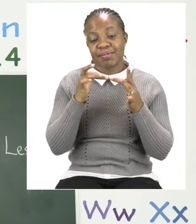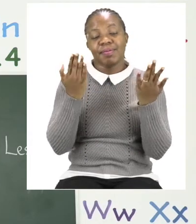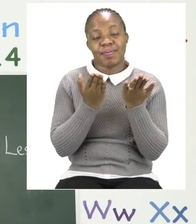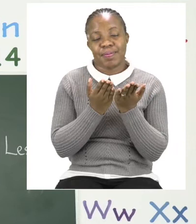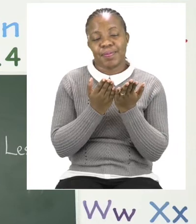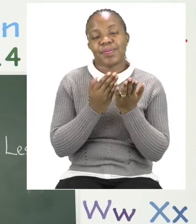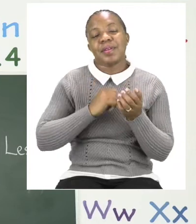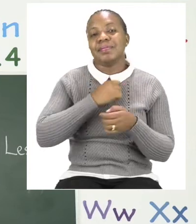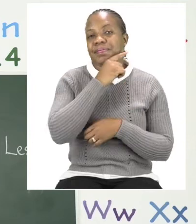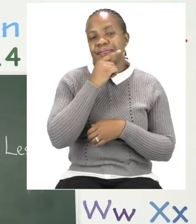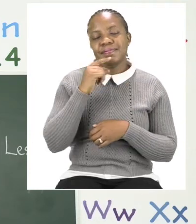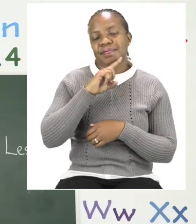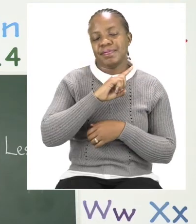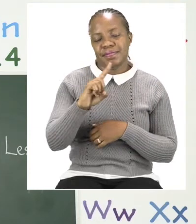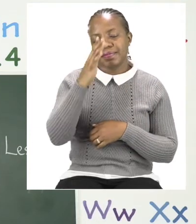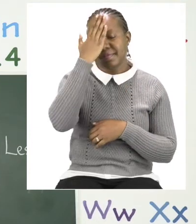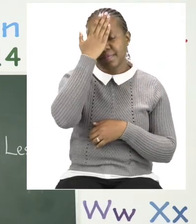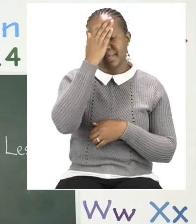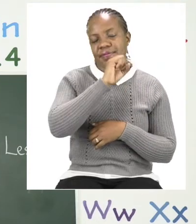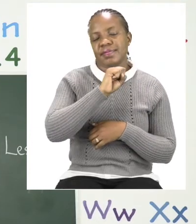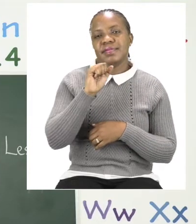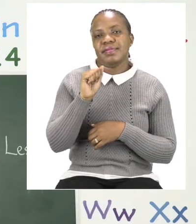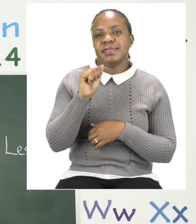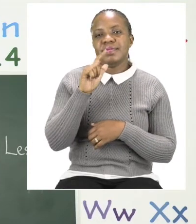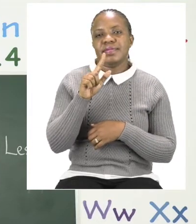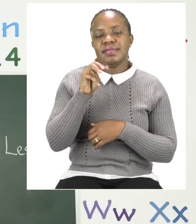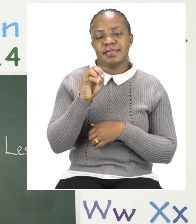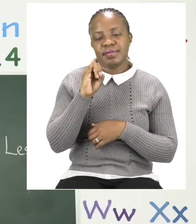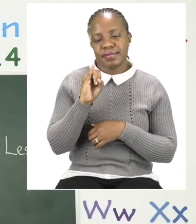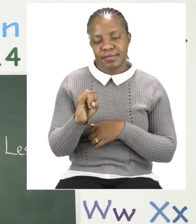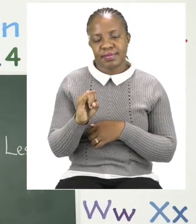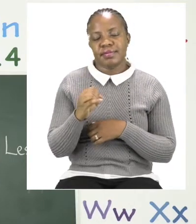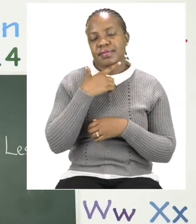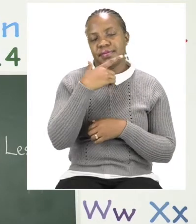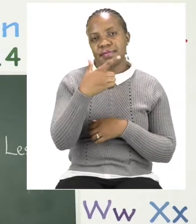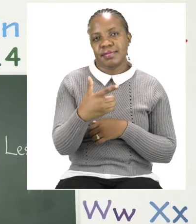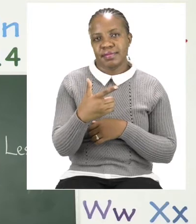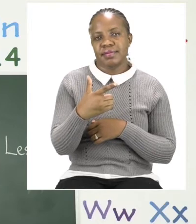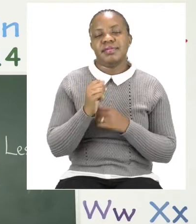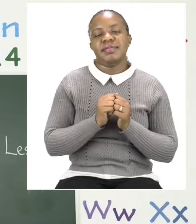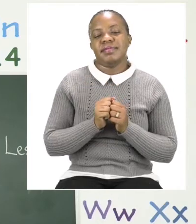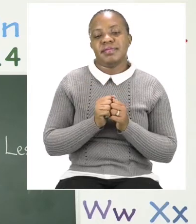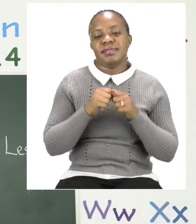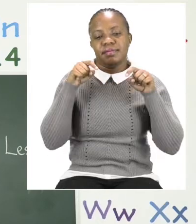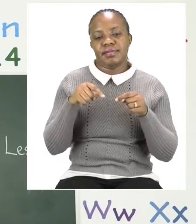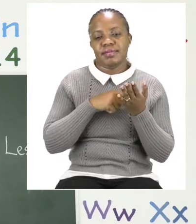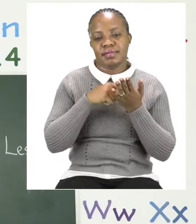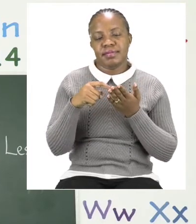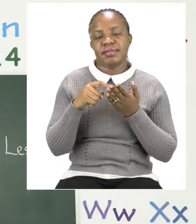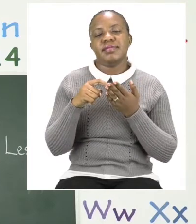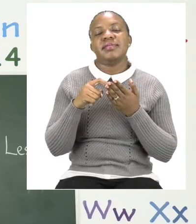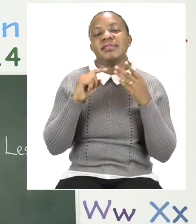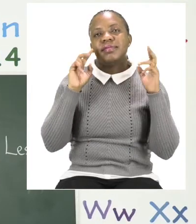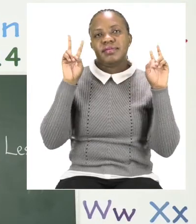and thank you so much for joining me today. Our theme this week is